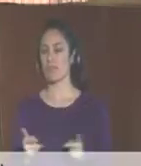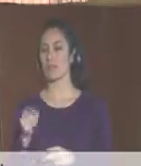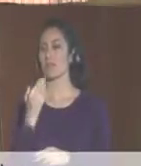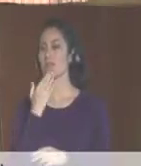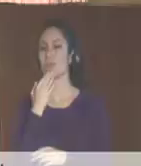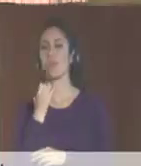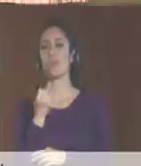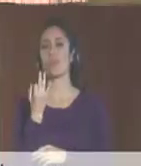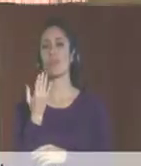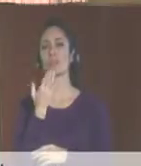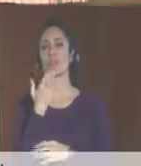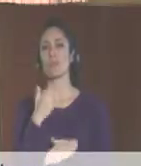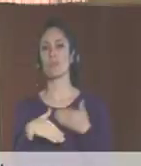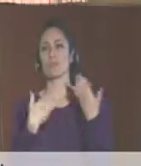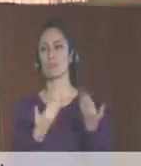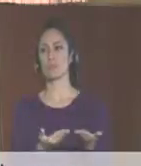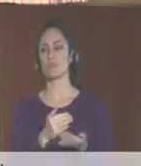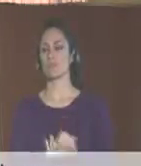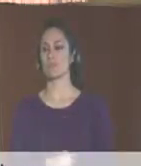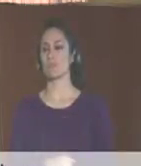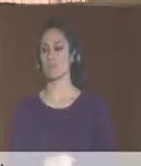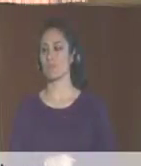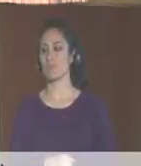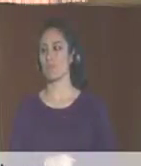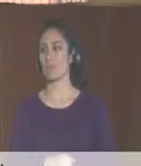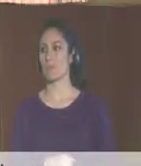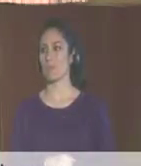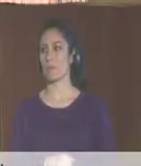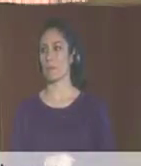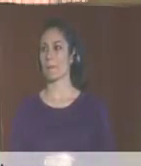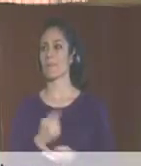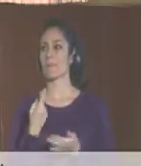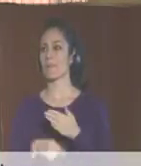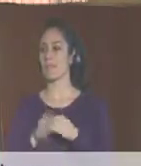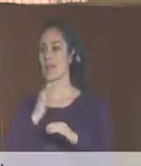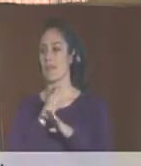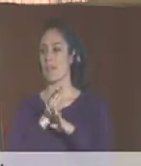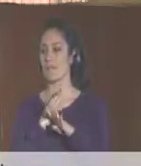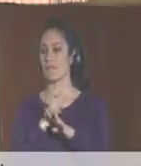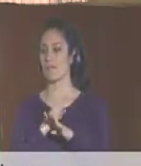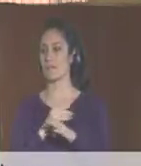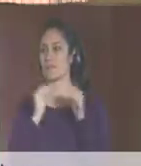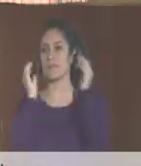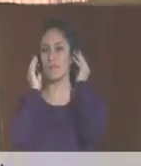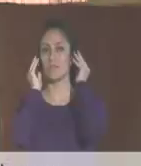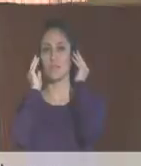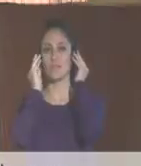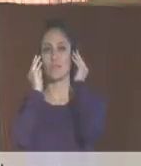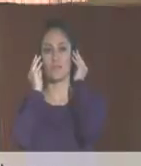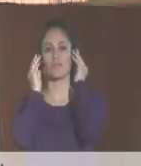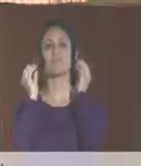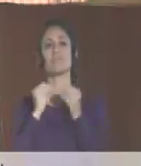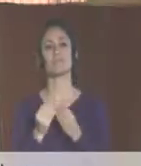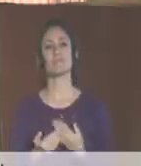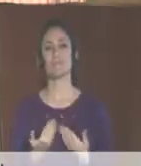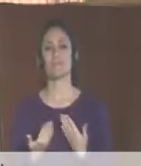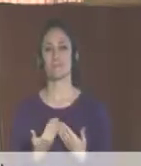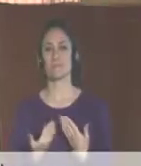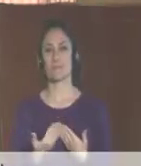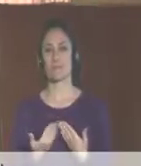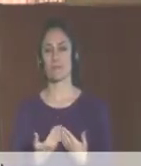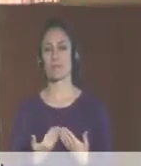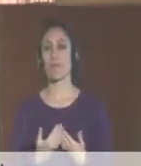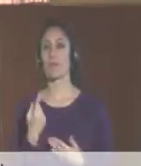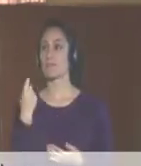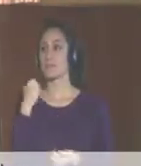I would like to say to the four speakers that in the same order that you spoke,